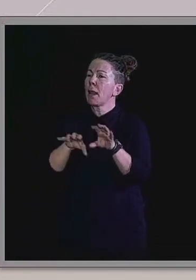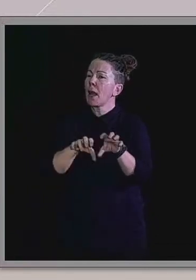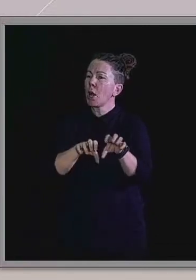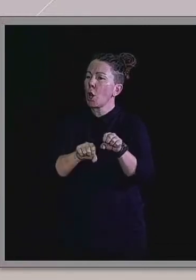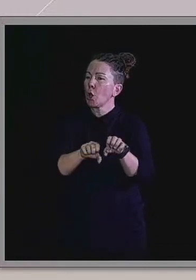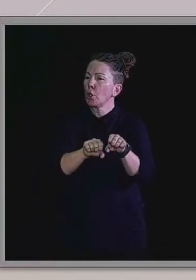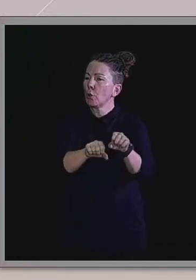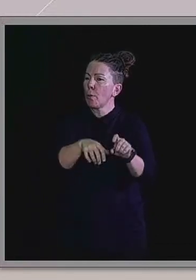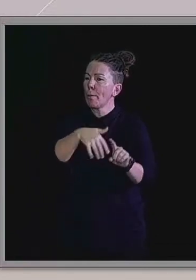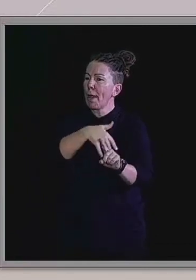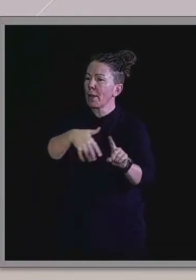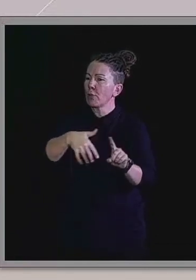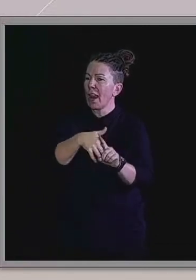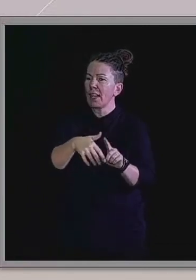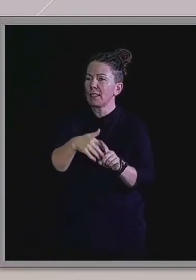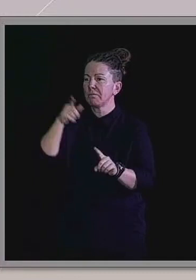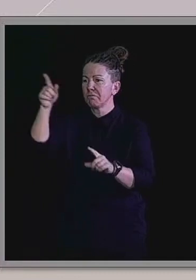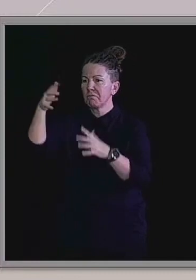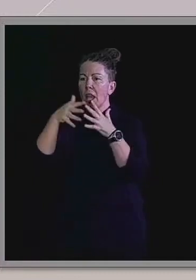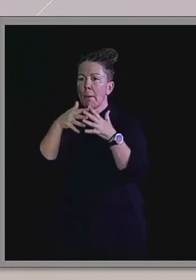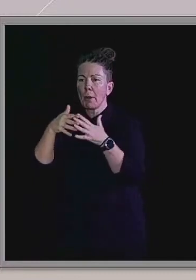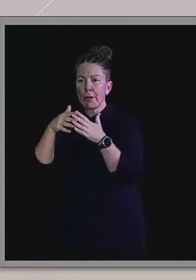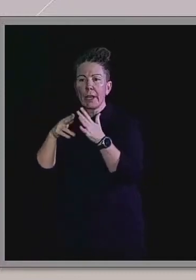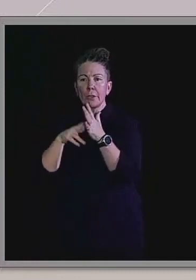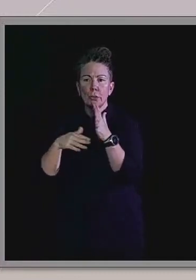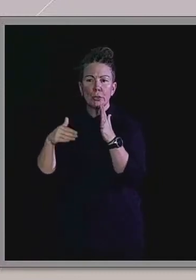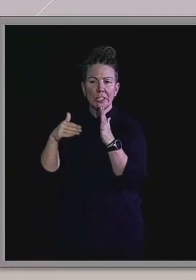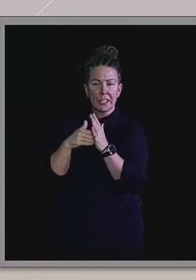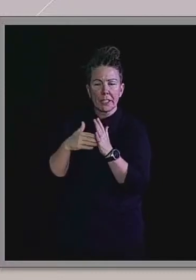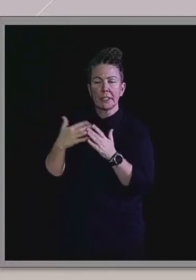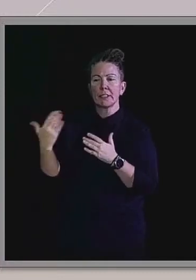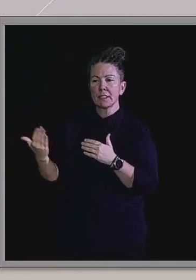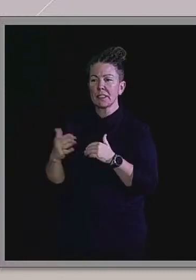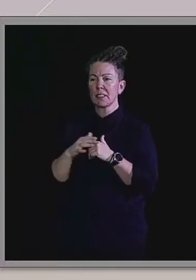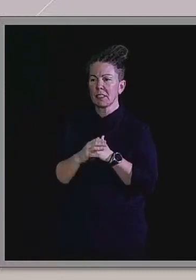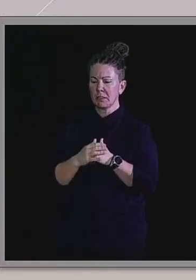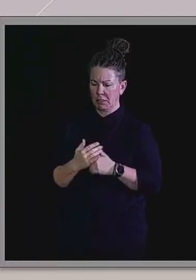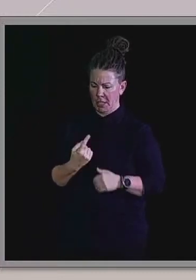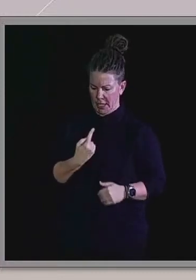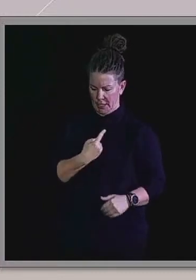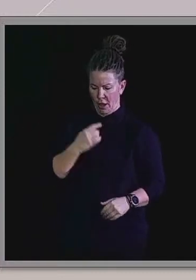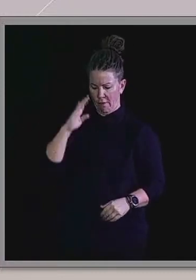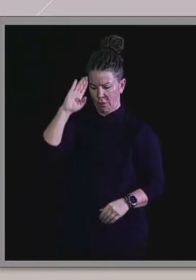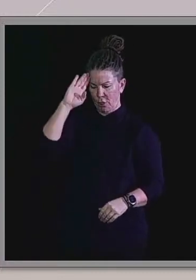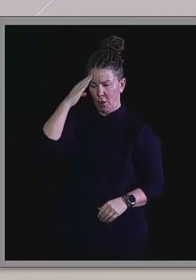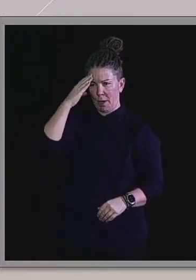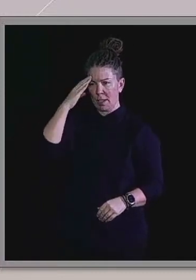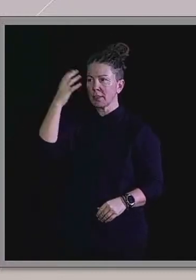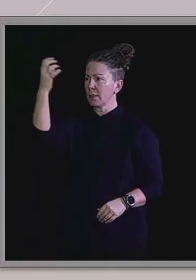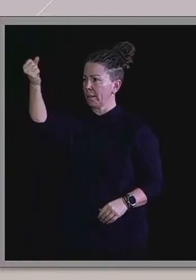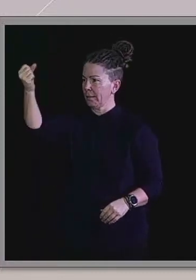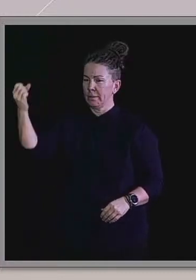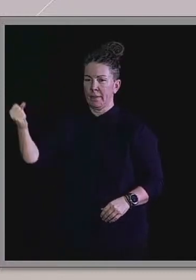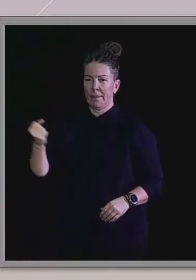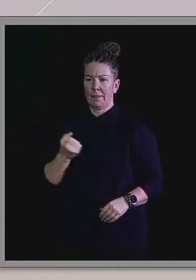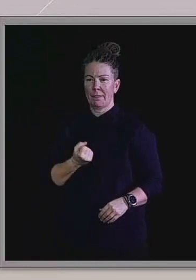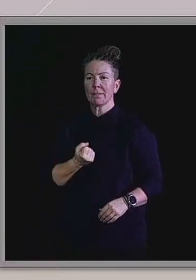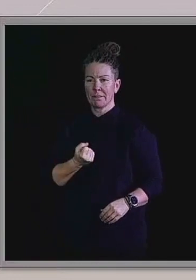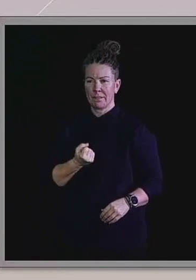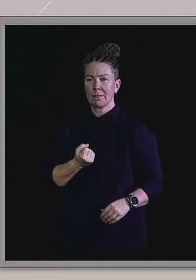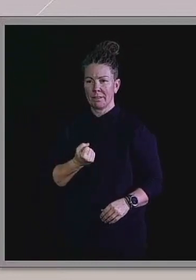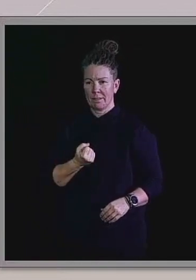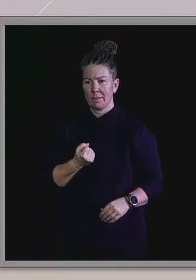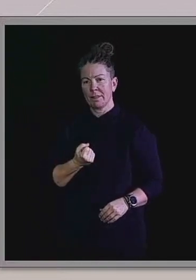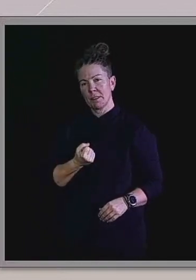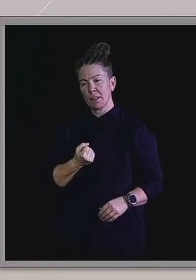New Zealand, self-determination is sort of the default policy position. But unfortunately in this country we've sort of moved